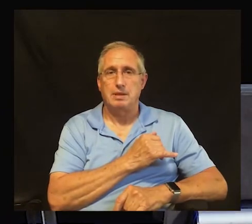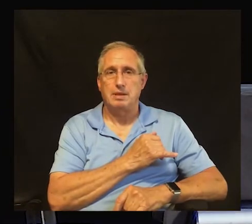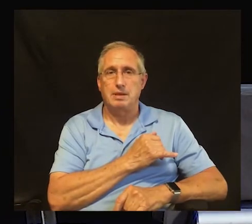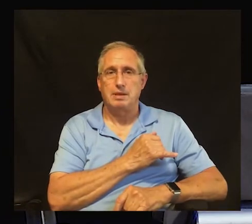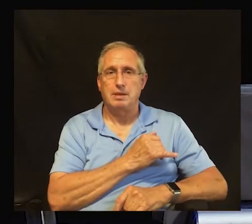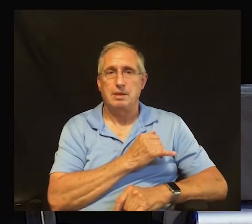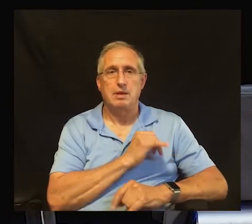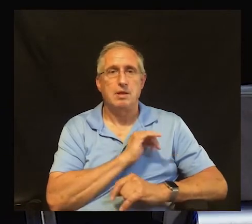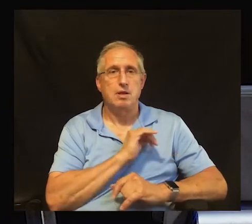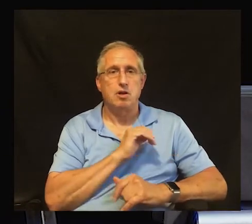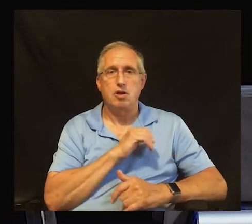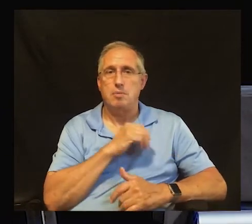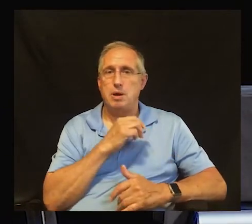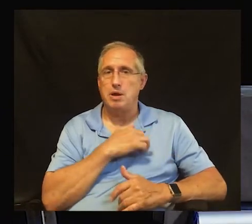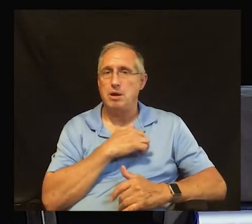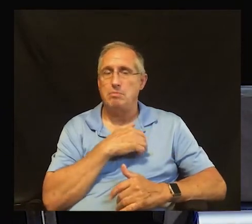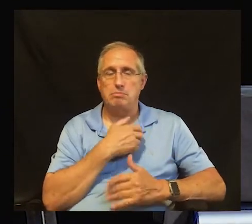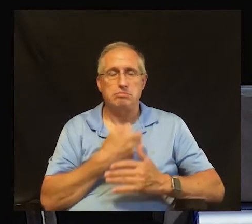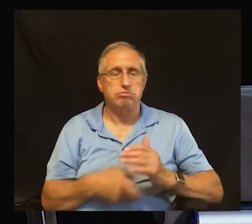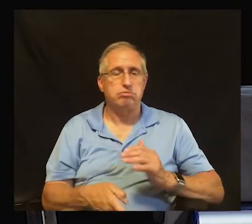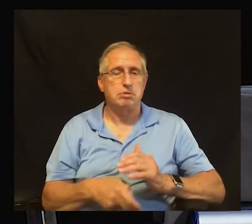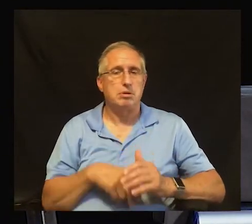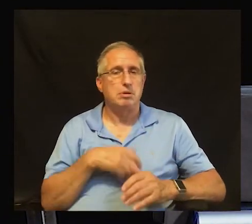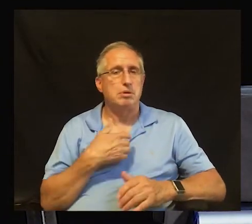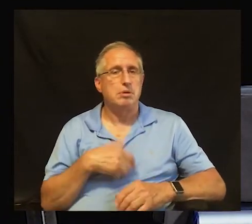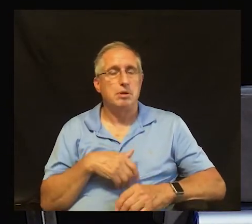regulated my mind, calmed my heart.